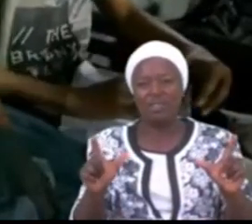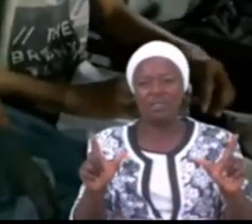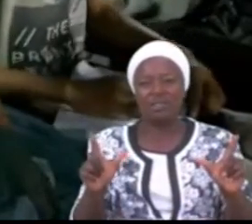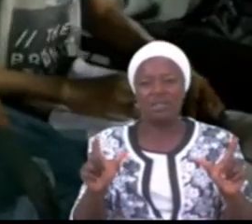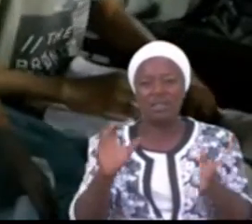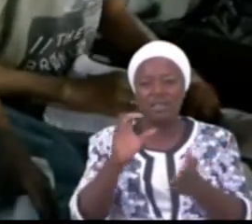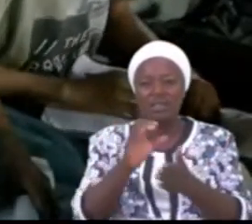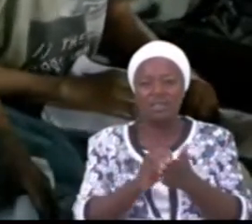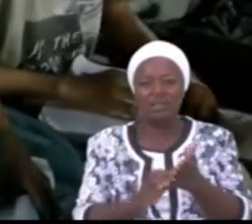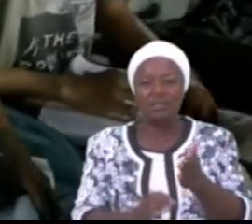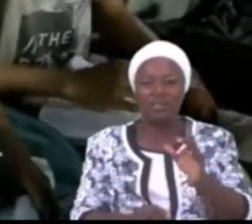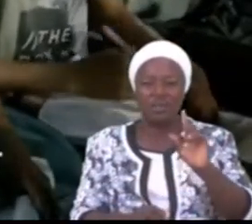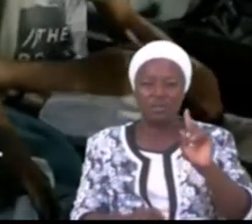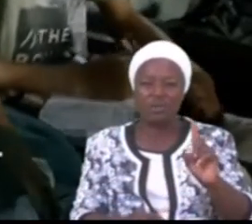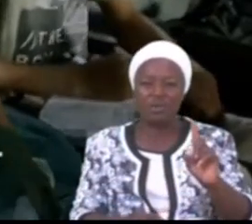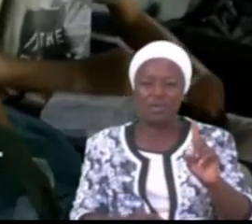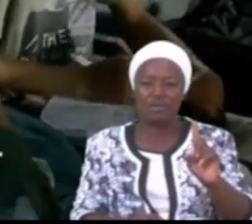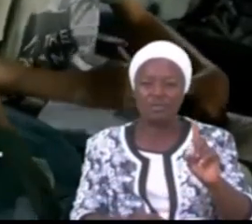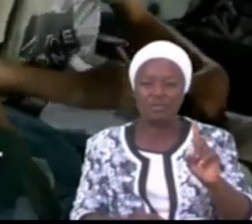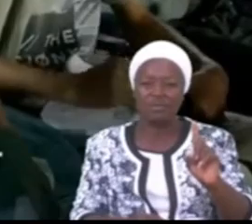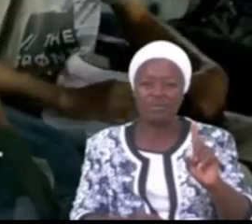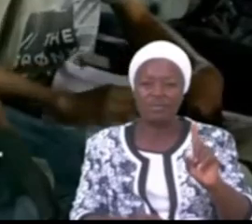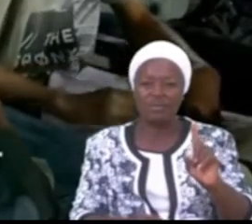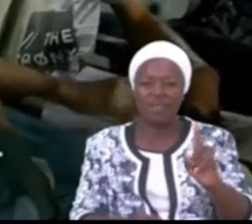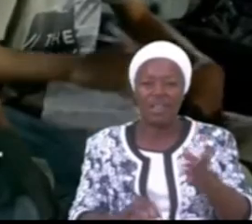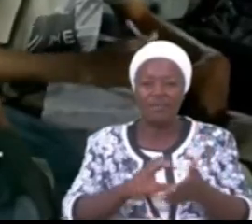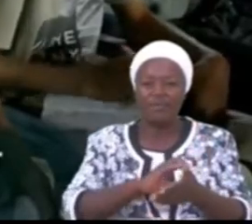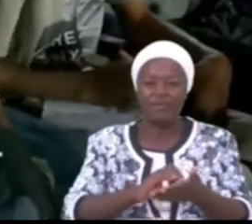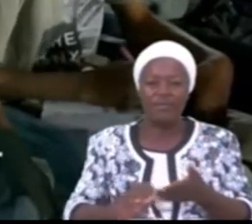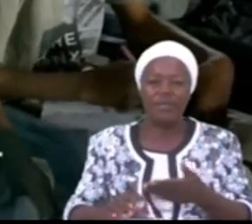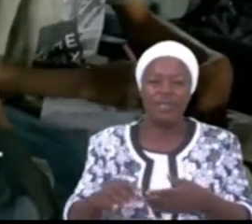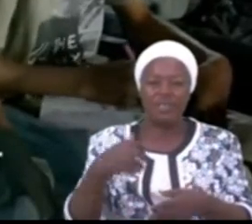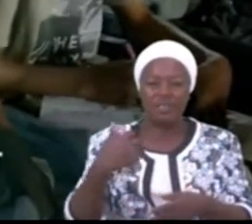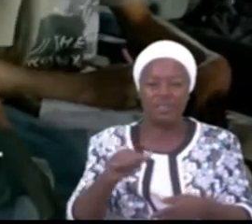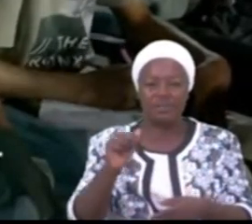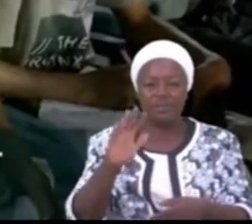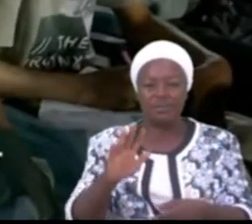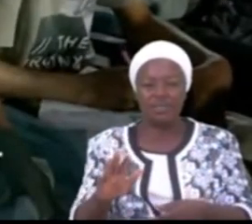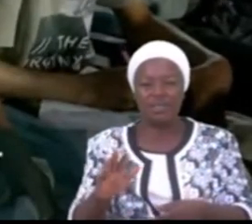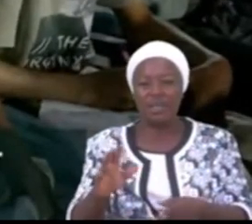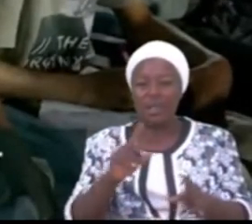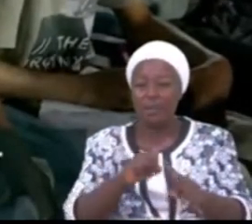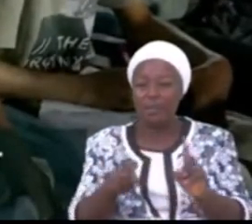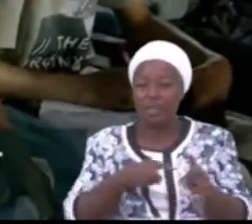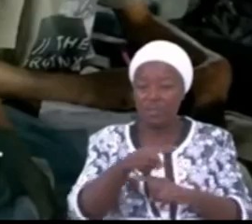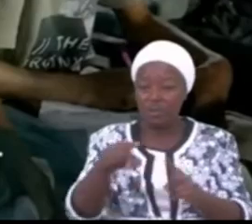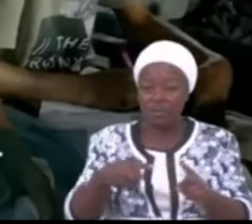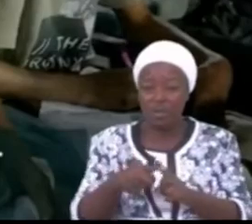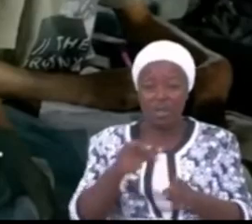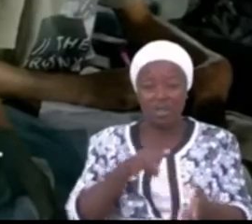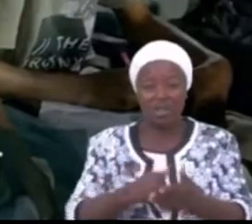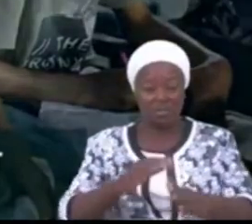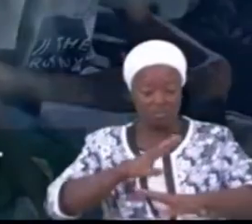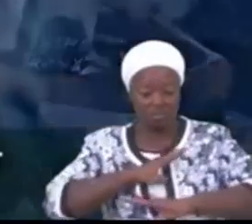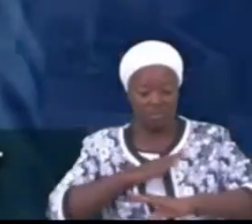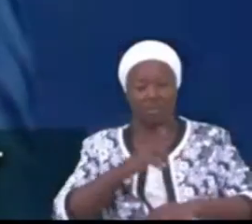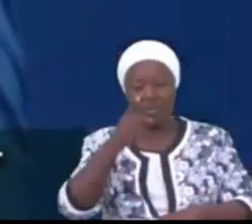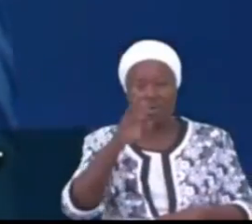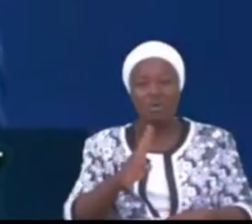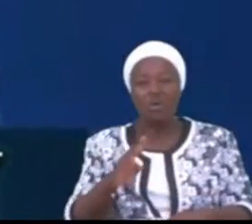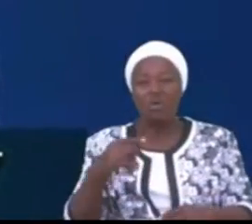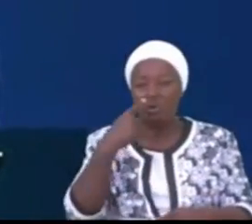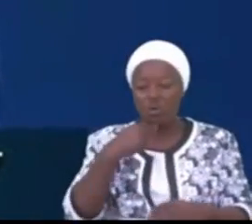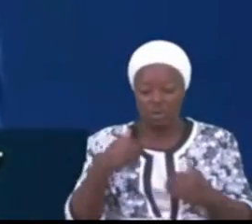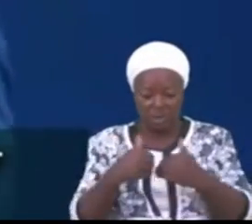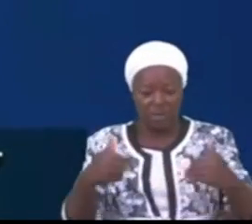chapter 1, reading from verse 15. But when it pleased God, who